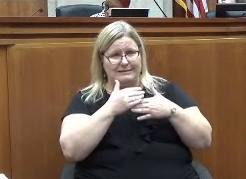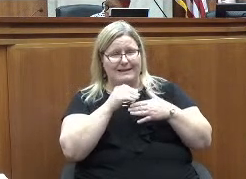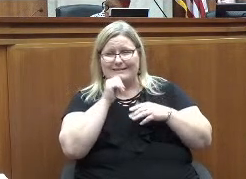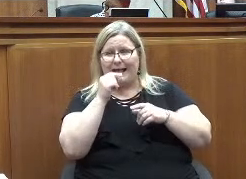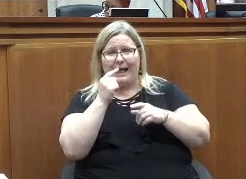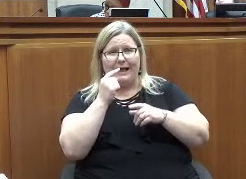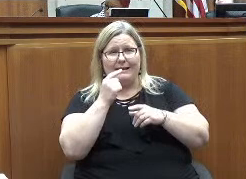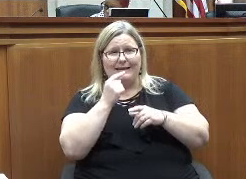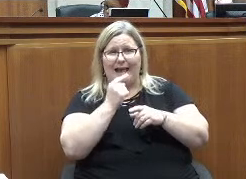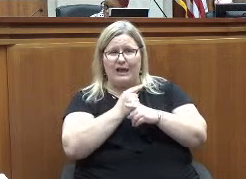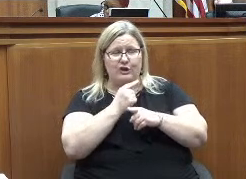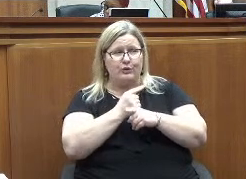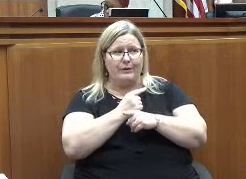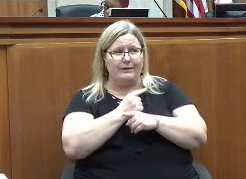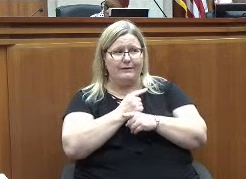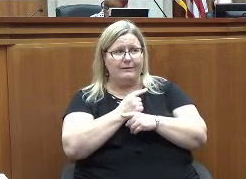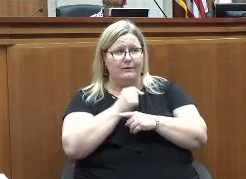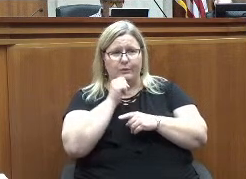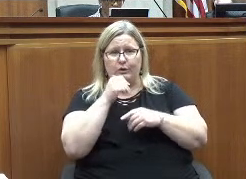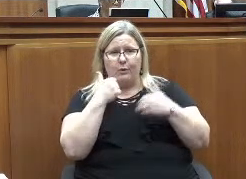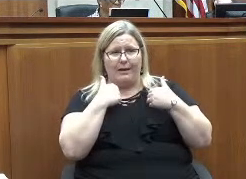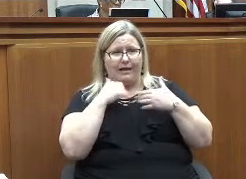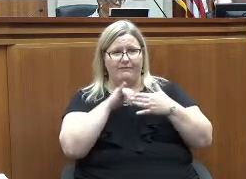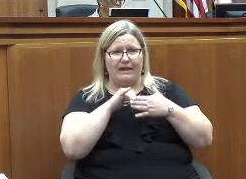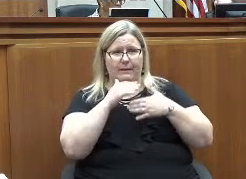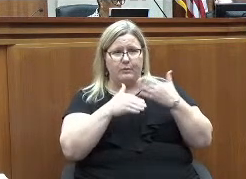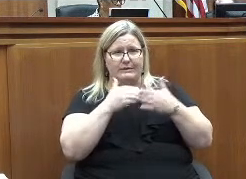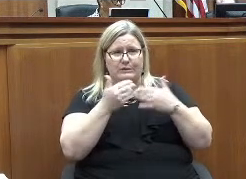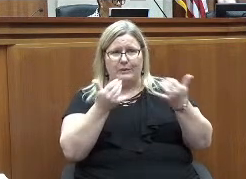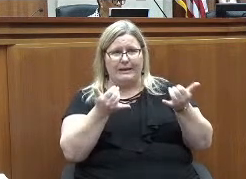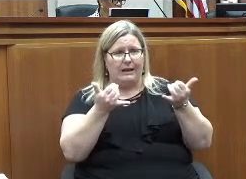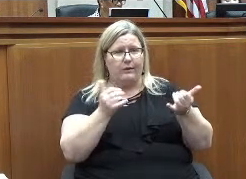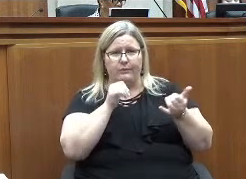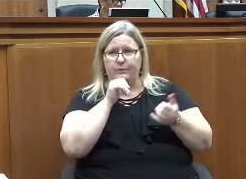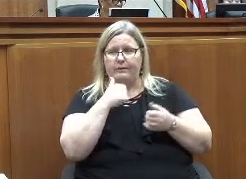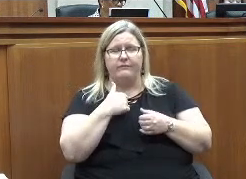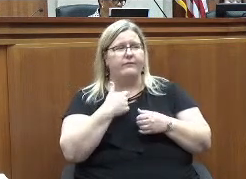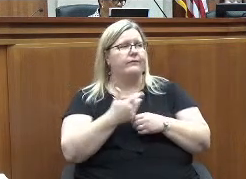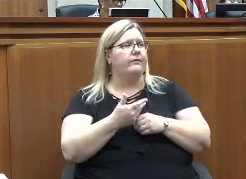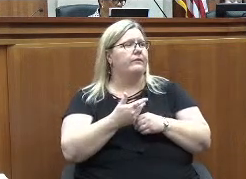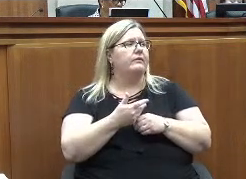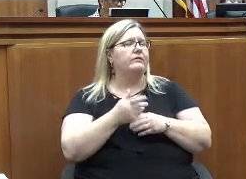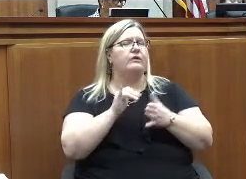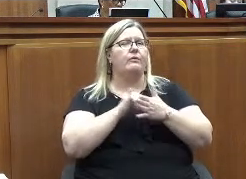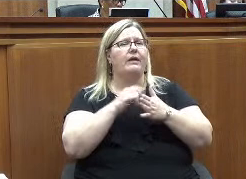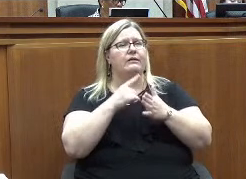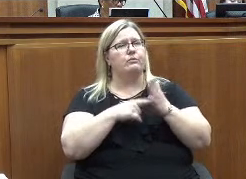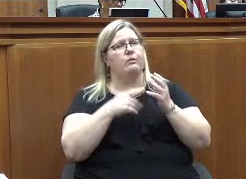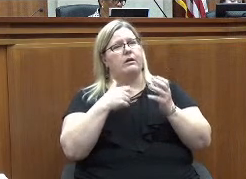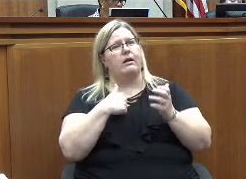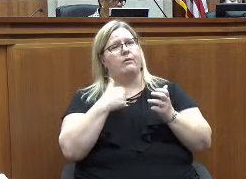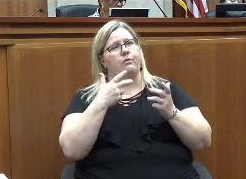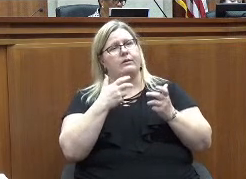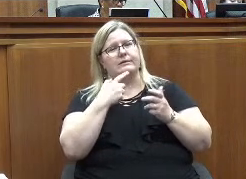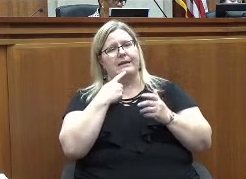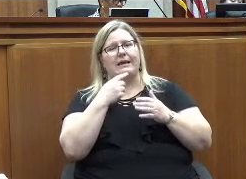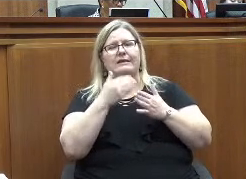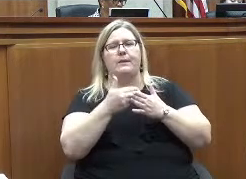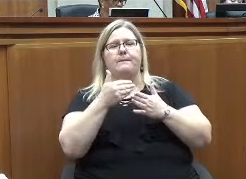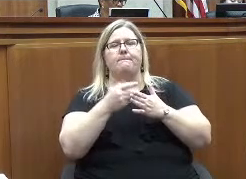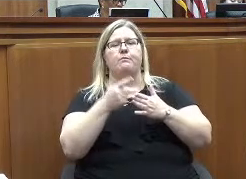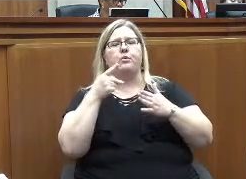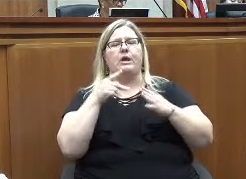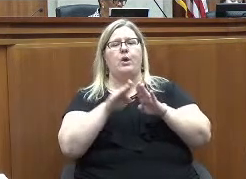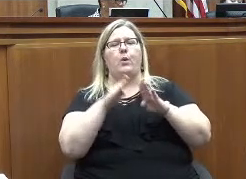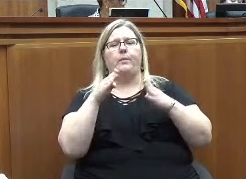We don't have that process right now. So that's just all I wanted to say, that the pre-opening checklist does not